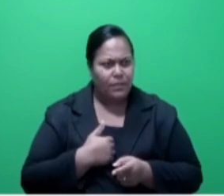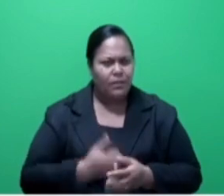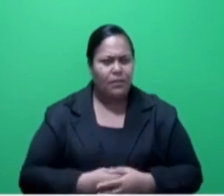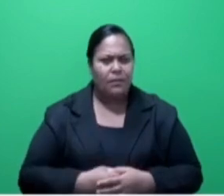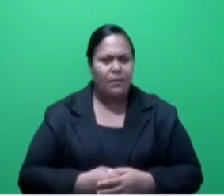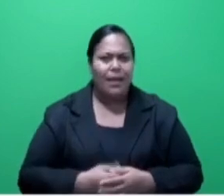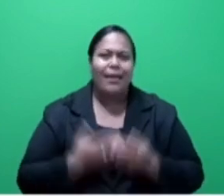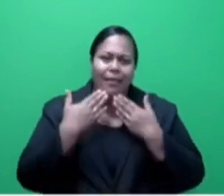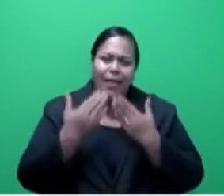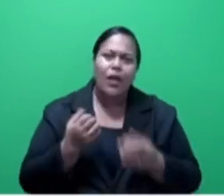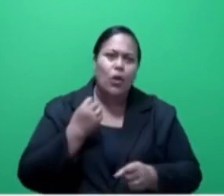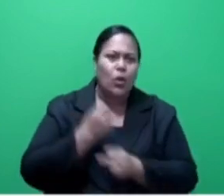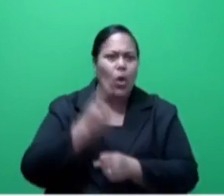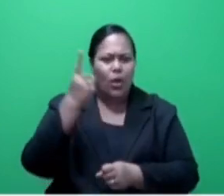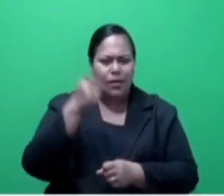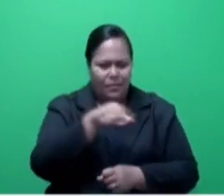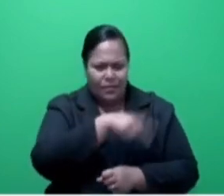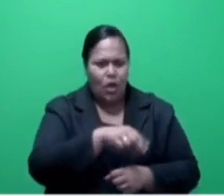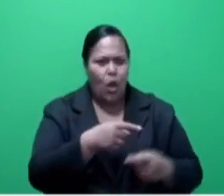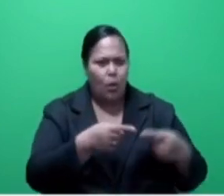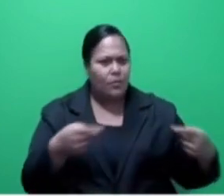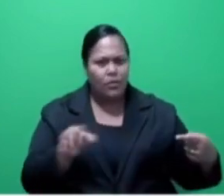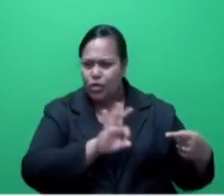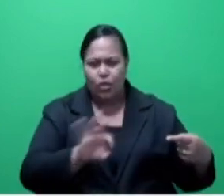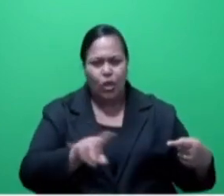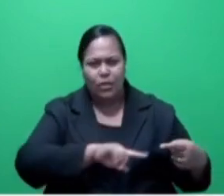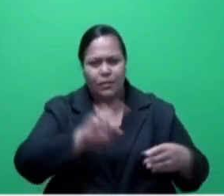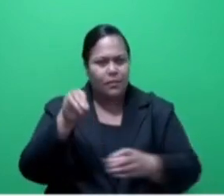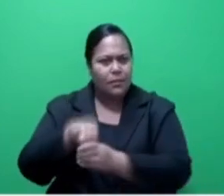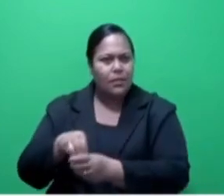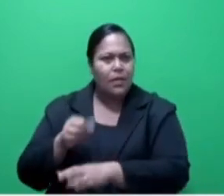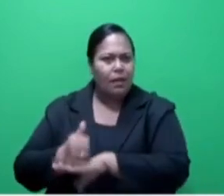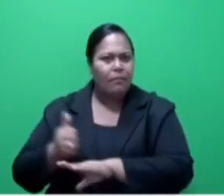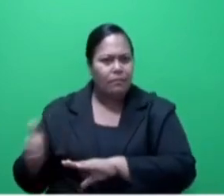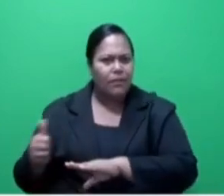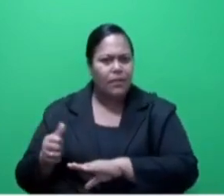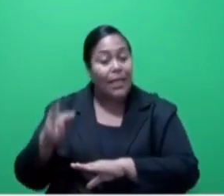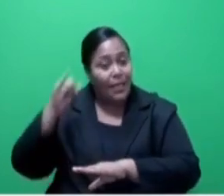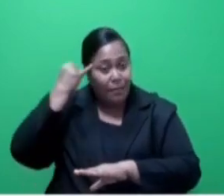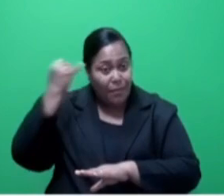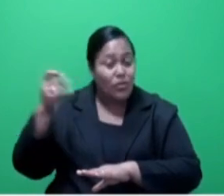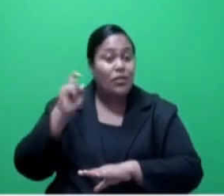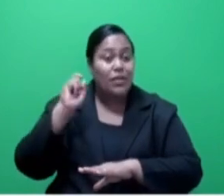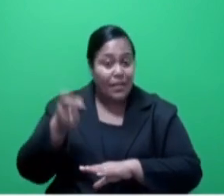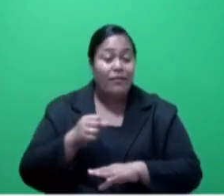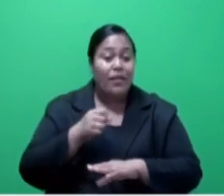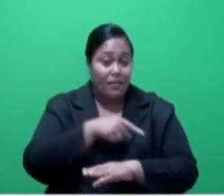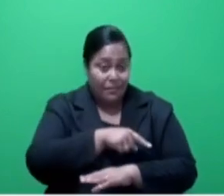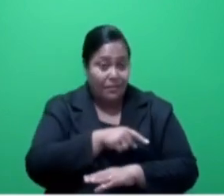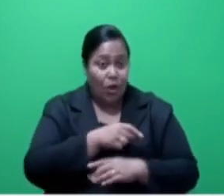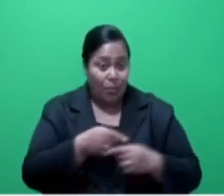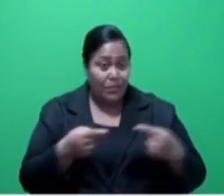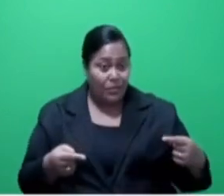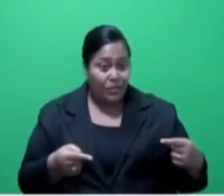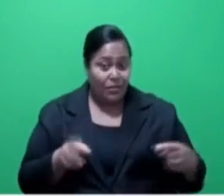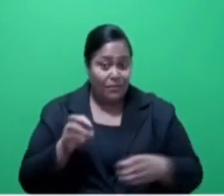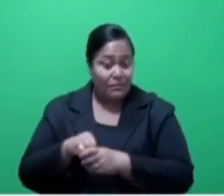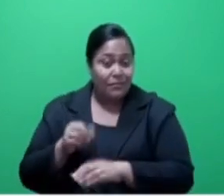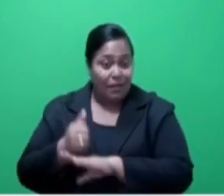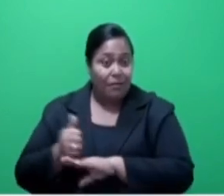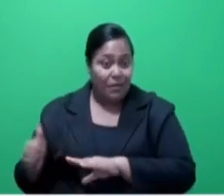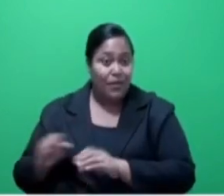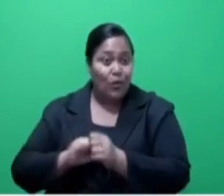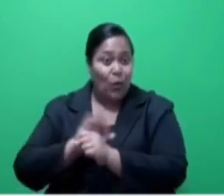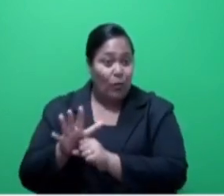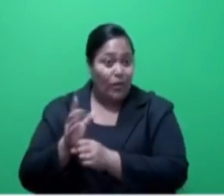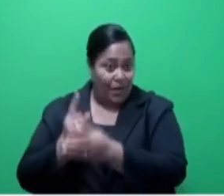you imagine how they would run government in the COVID time? Because of the indecisive leadership.